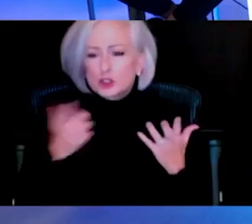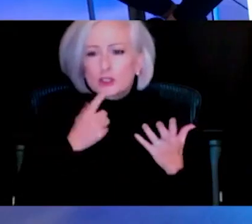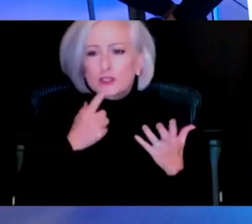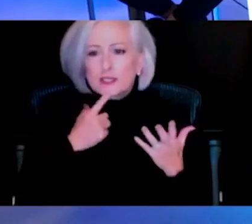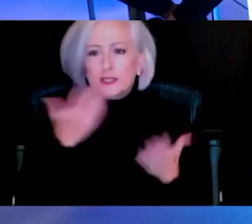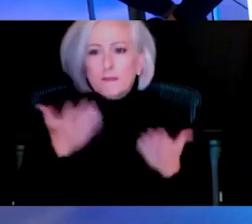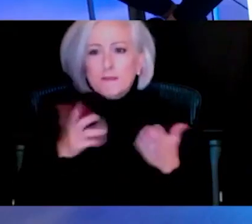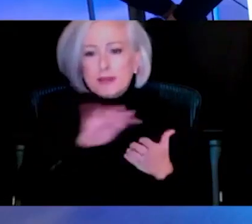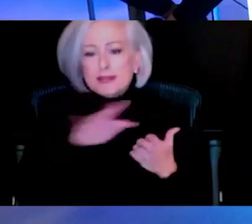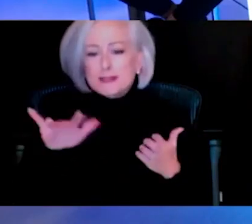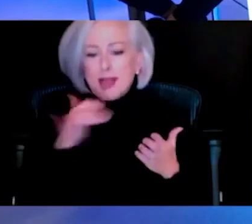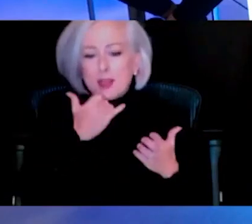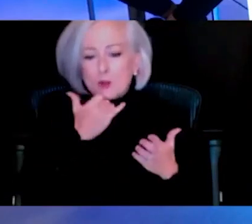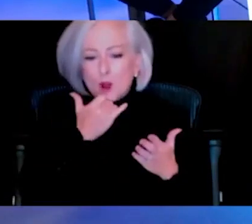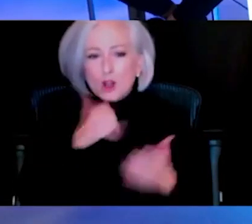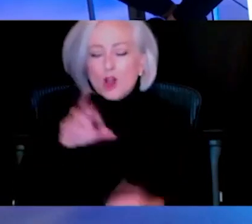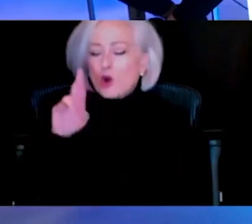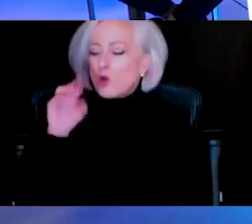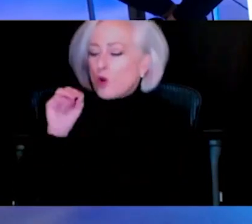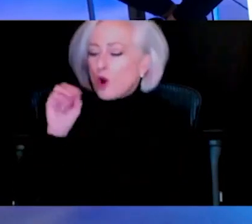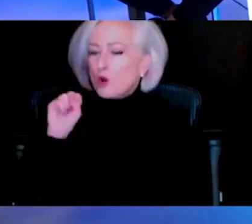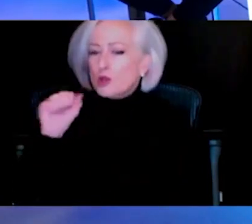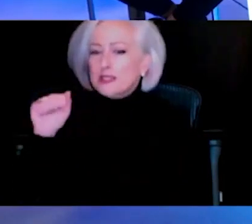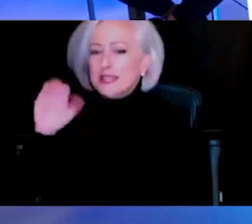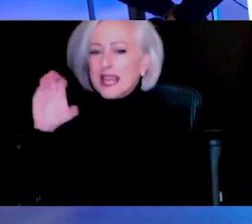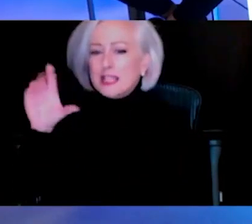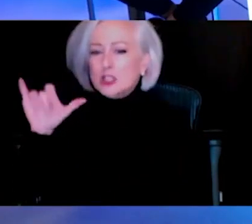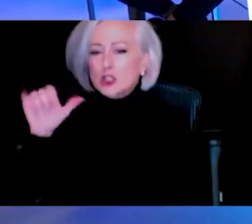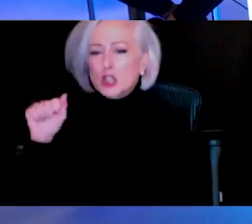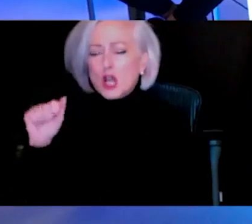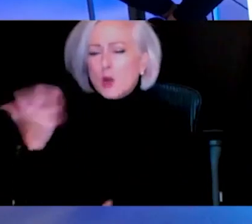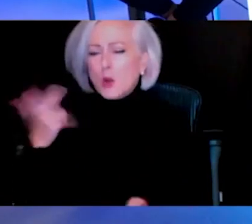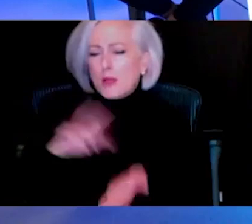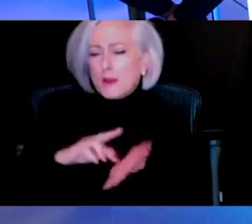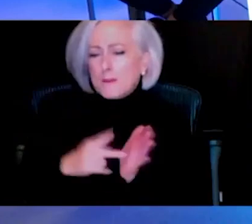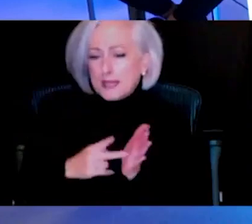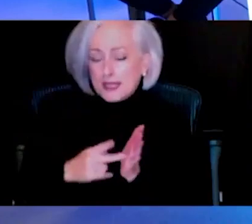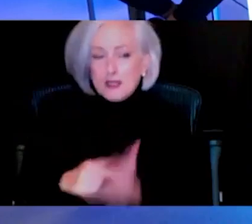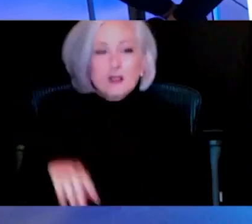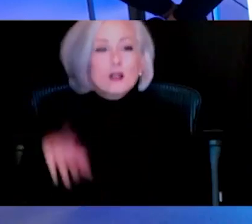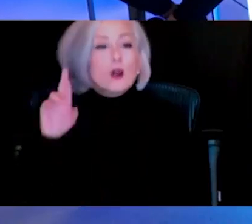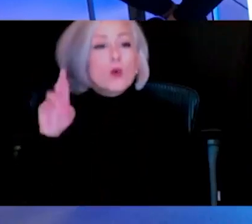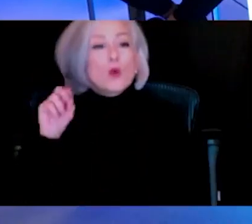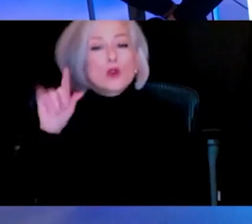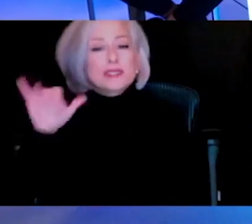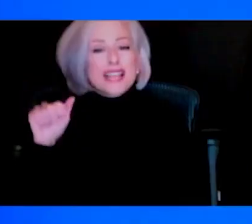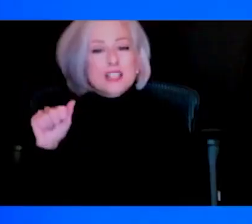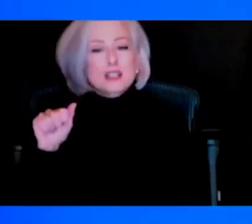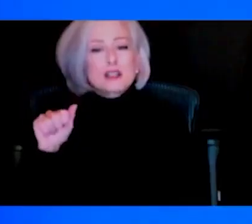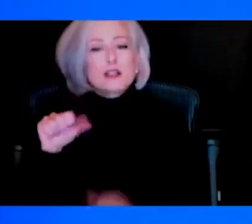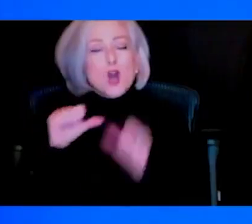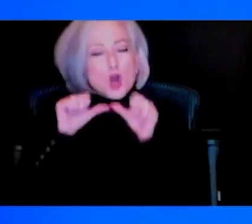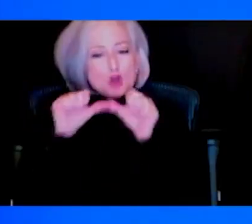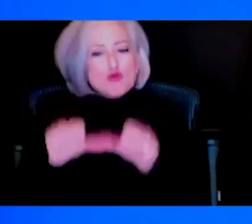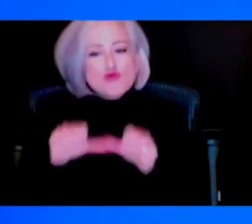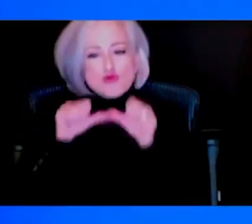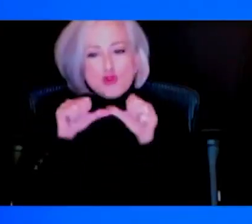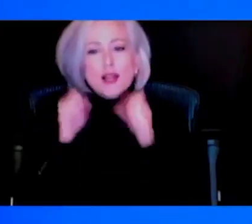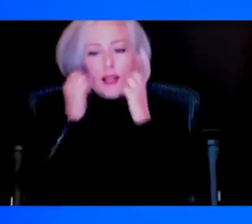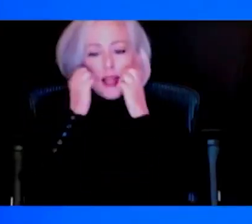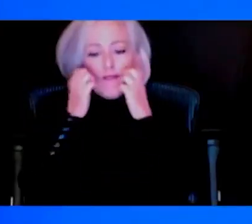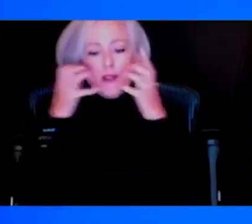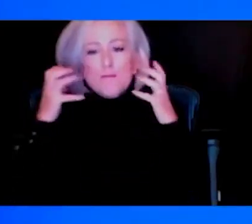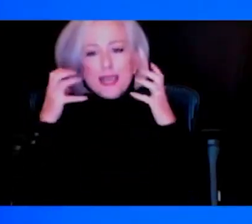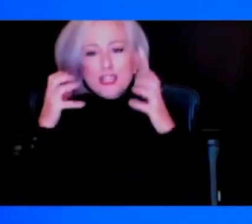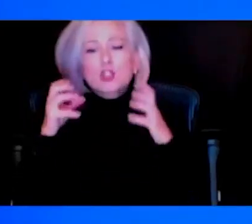there. So what's rosacea, and how should it be cared for? So rosacea is a chronic inflammatory condition. It's very